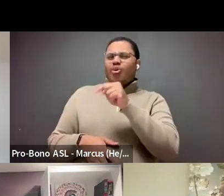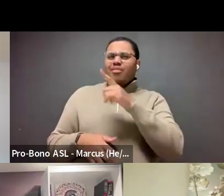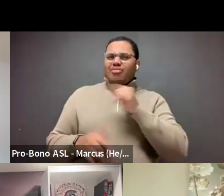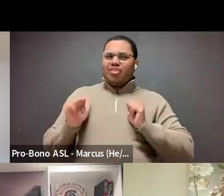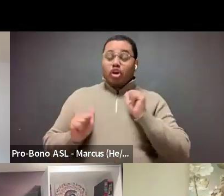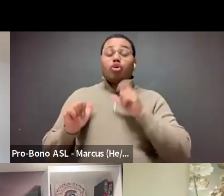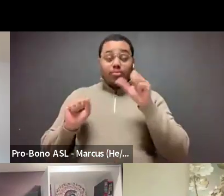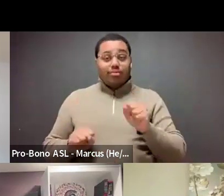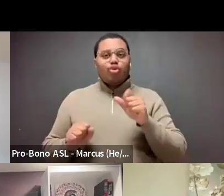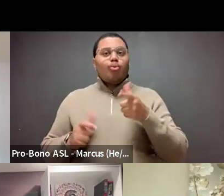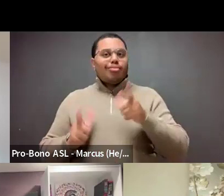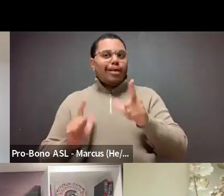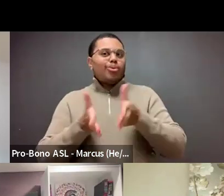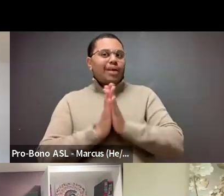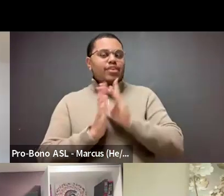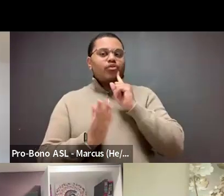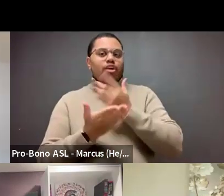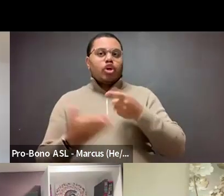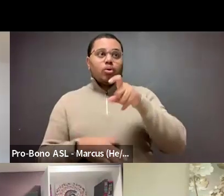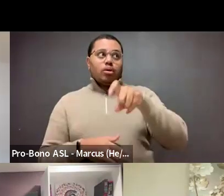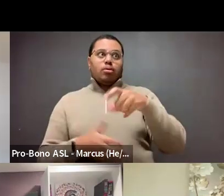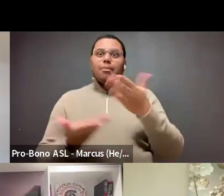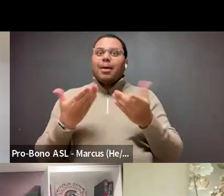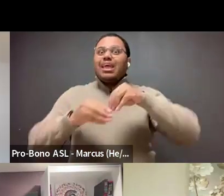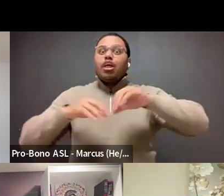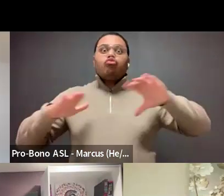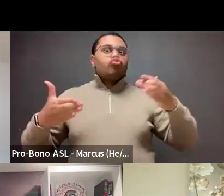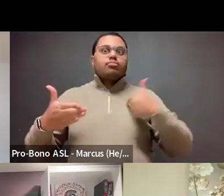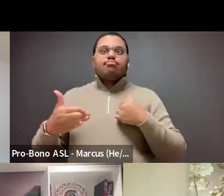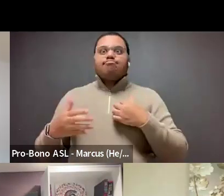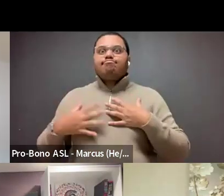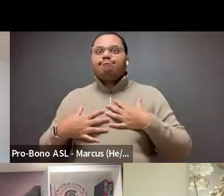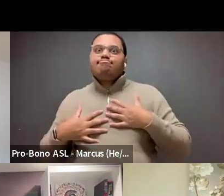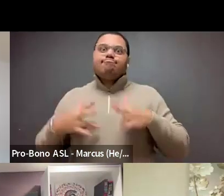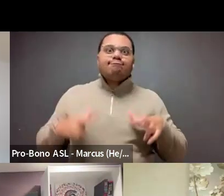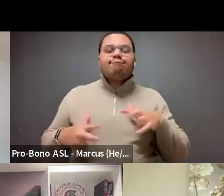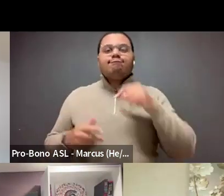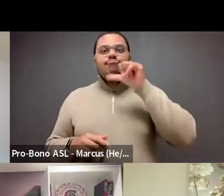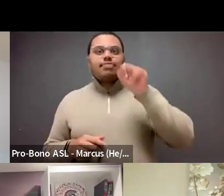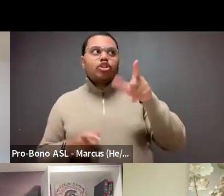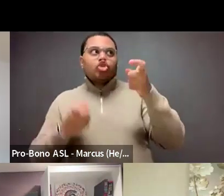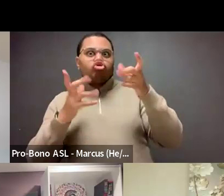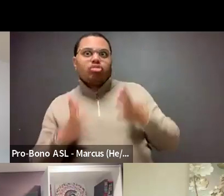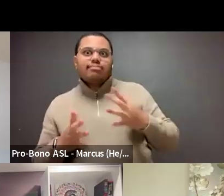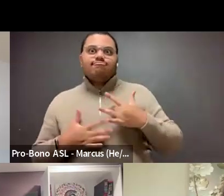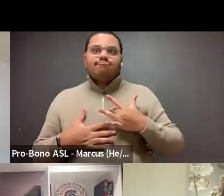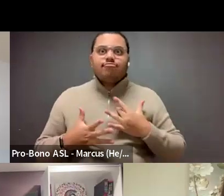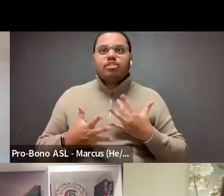the thing that you need. And if you're uncomfortable asking in the room, asking of your director or whatever that feels,